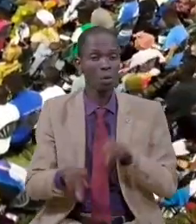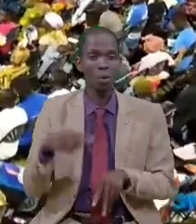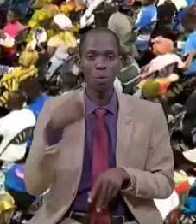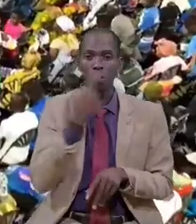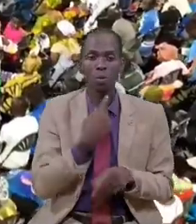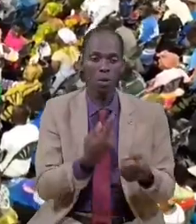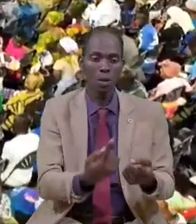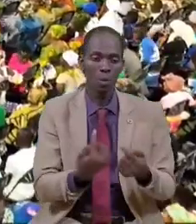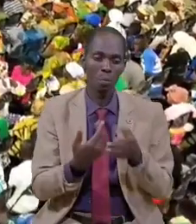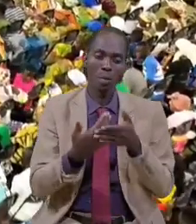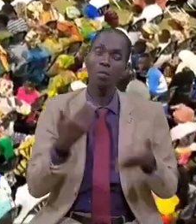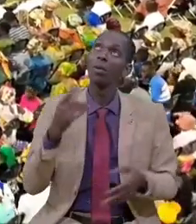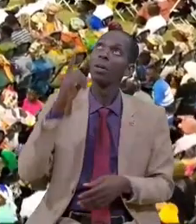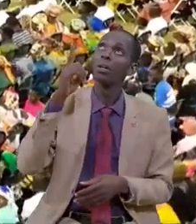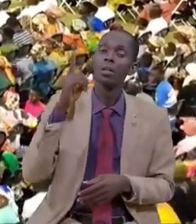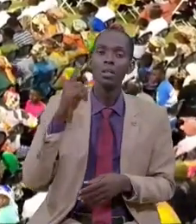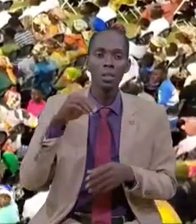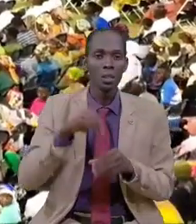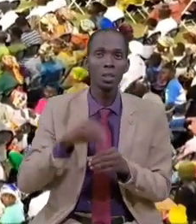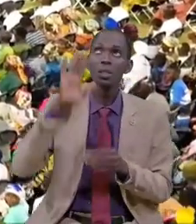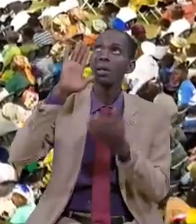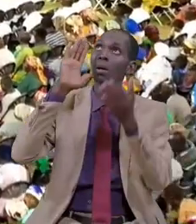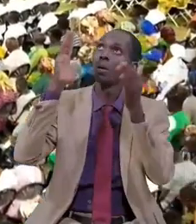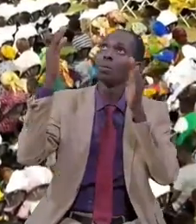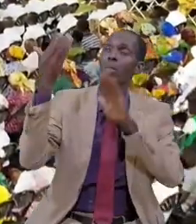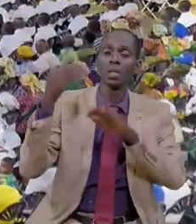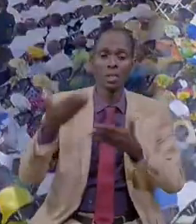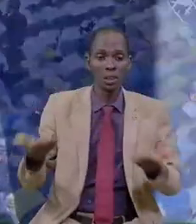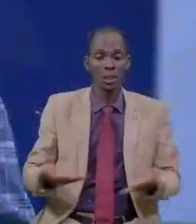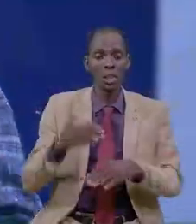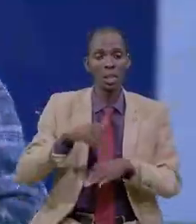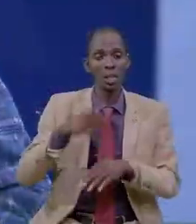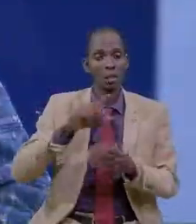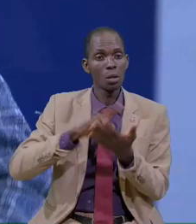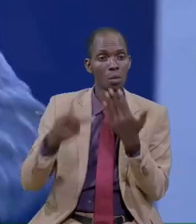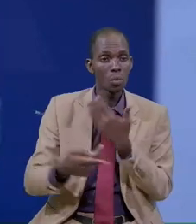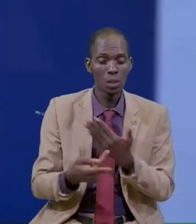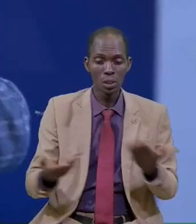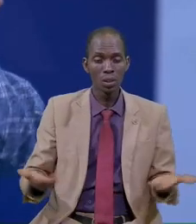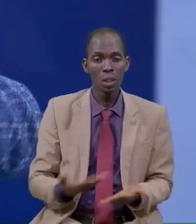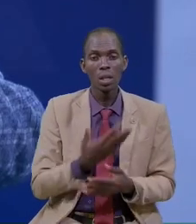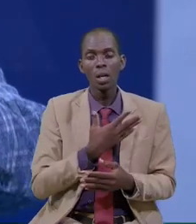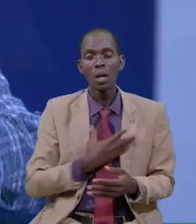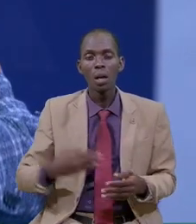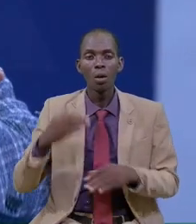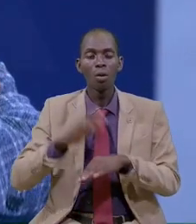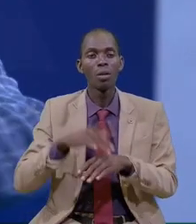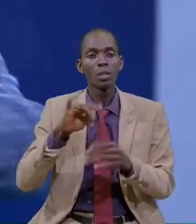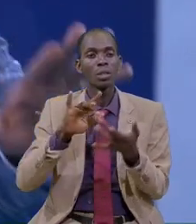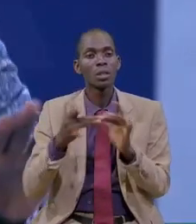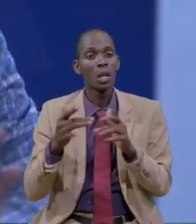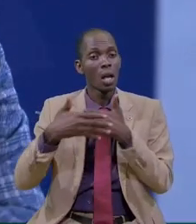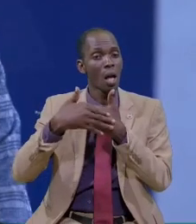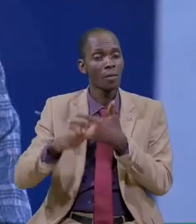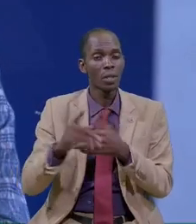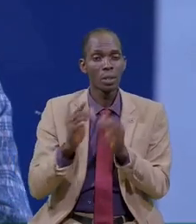before him in his presence to the crusade tonight, here and online, after the prayer,